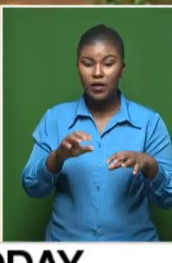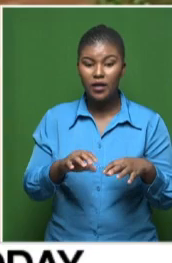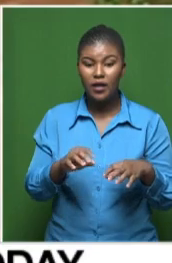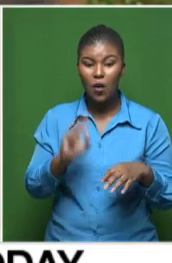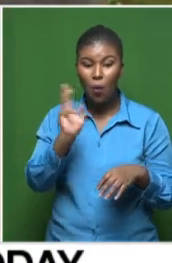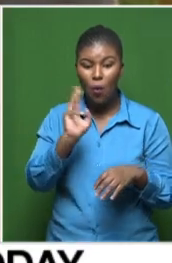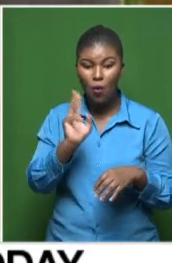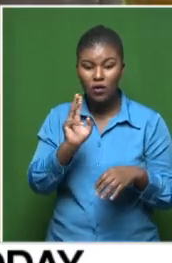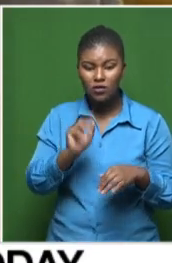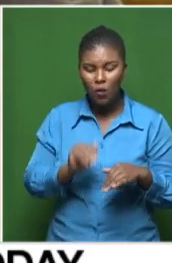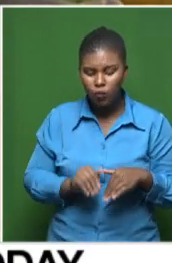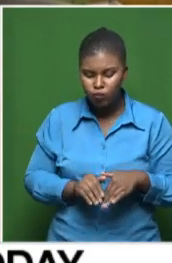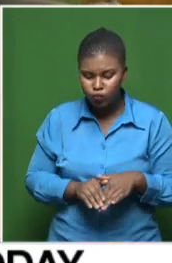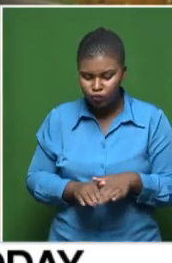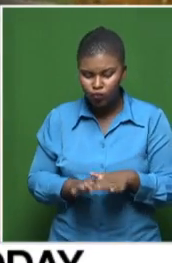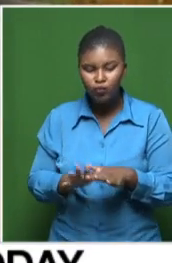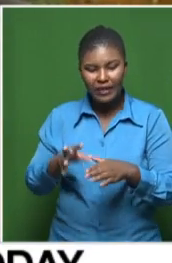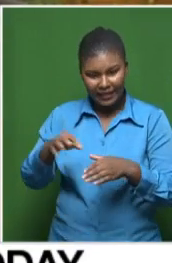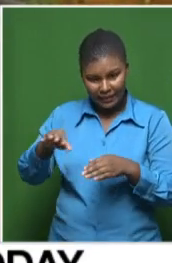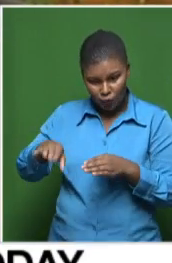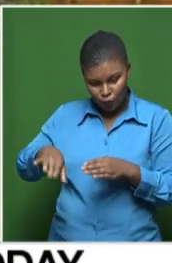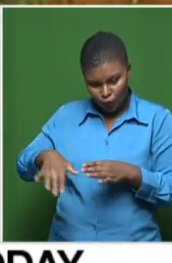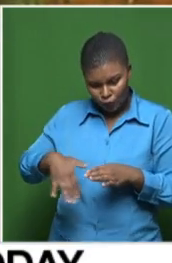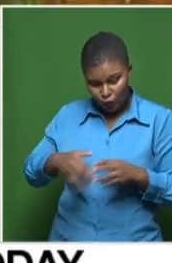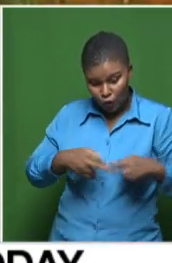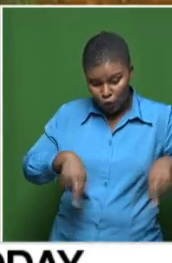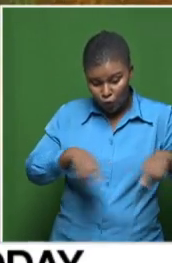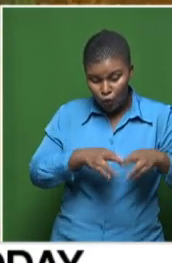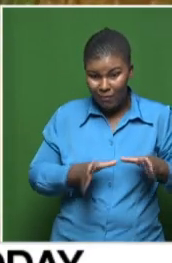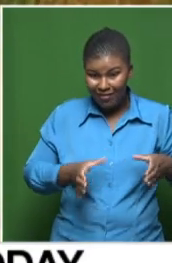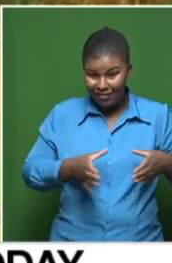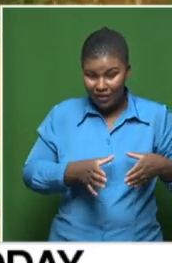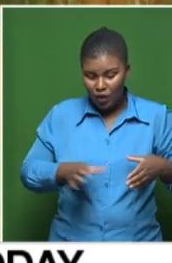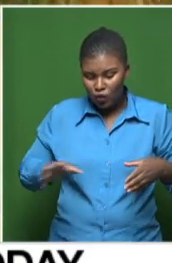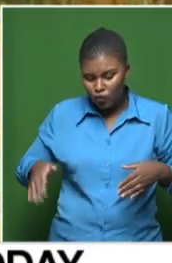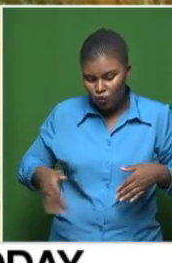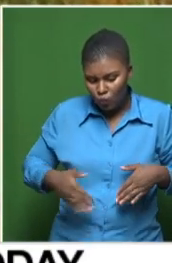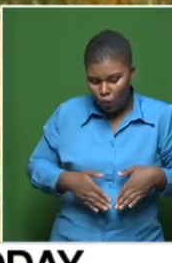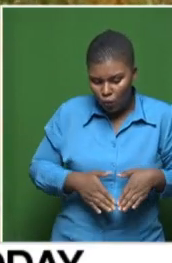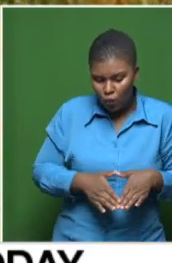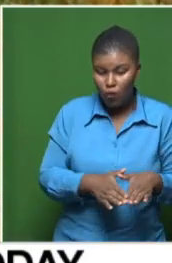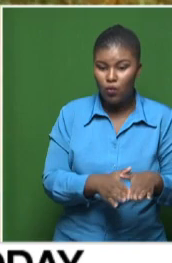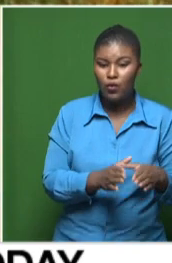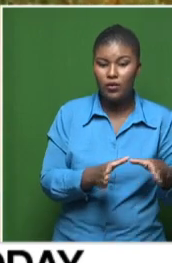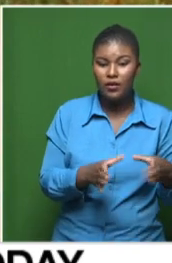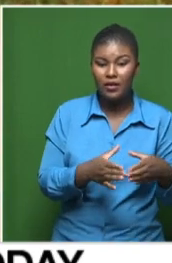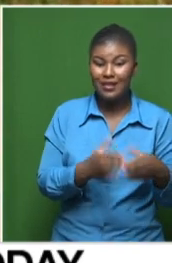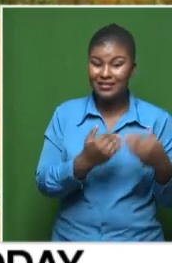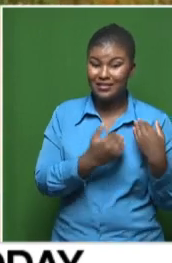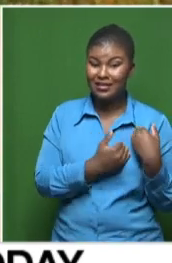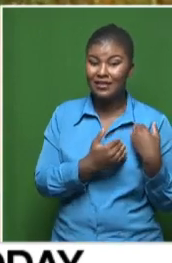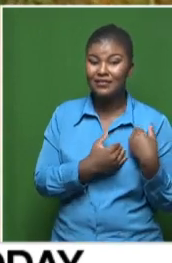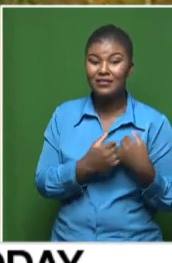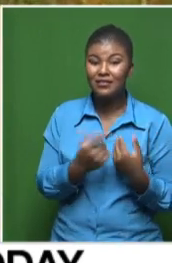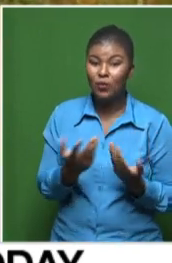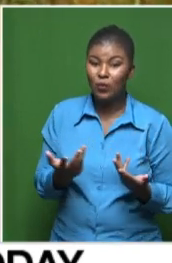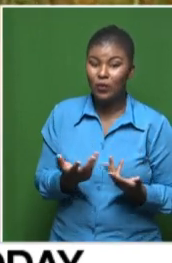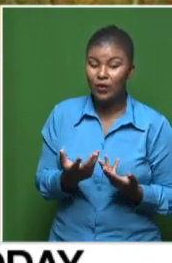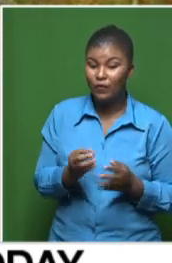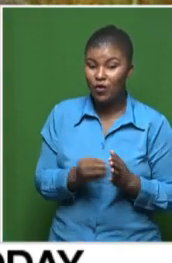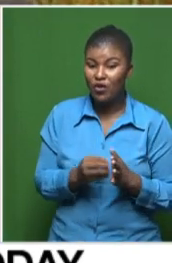water flows into the classroom. So it's now about the question of safety for the